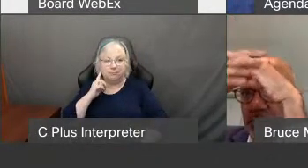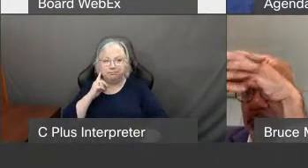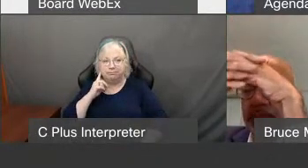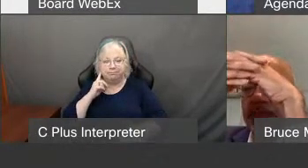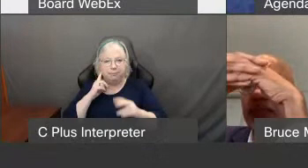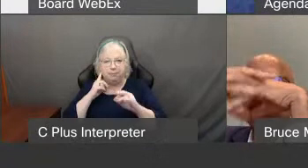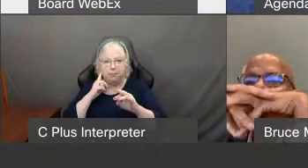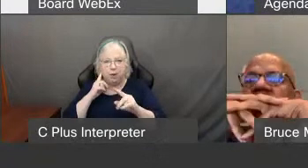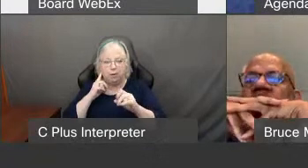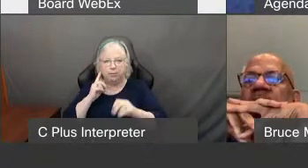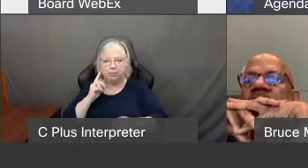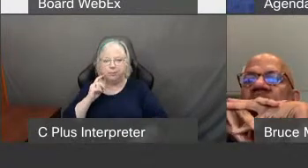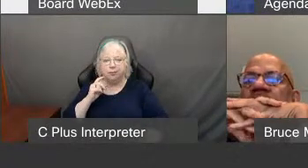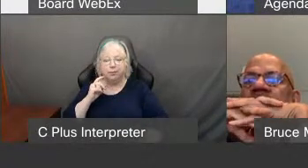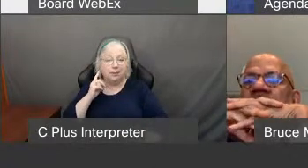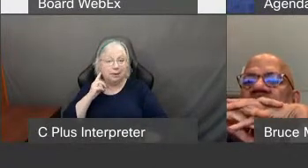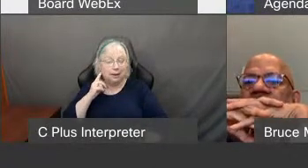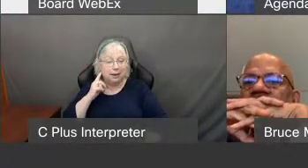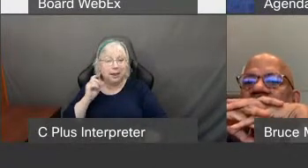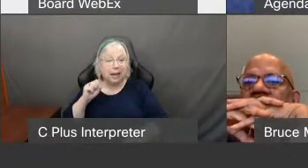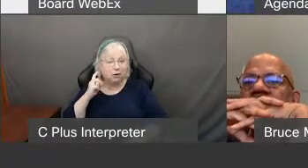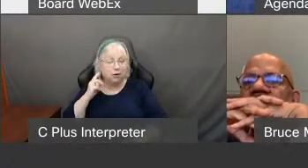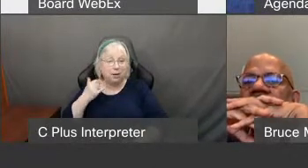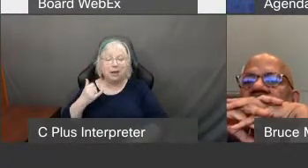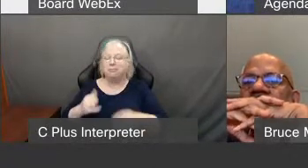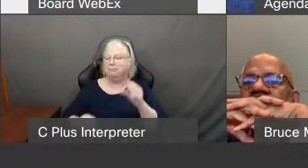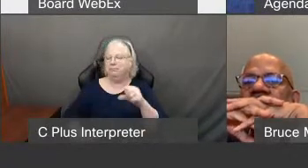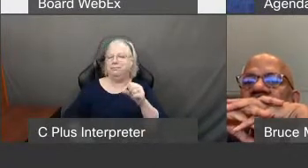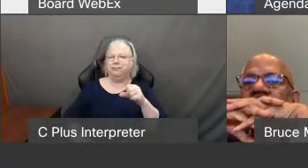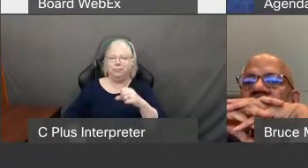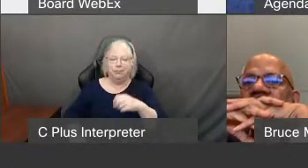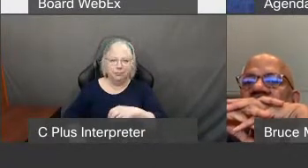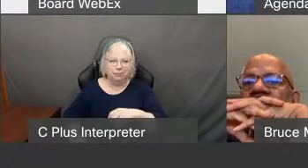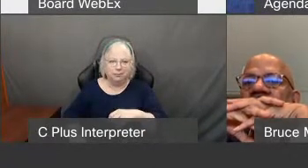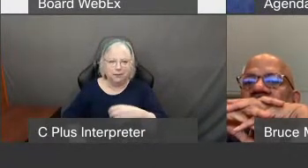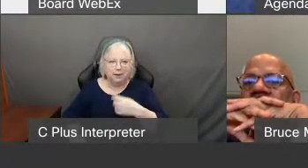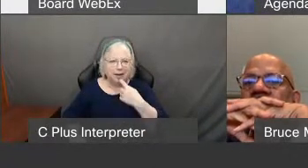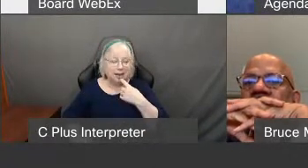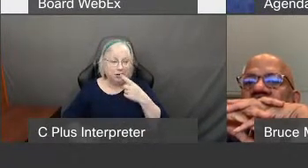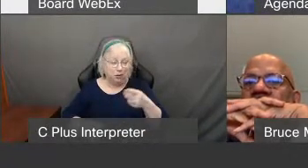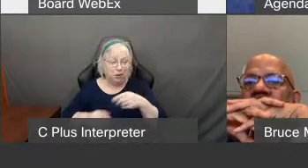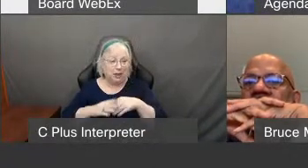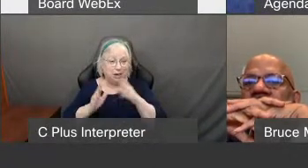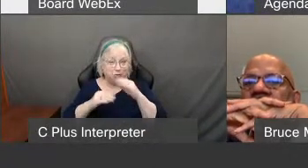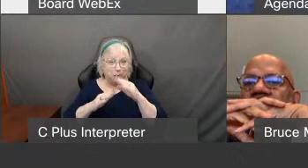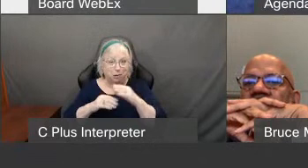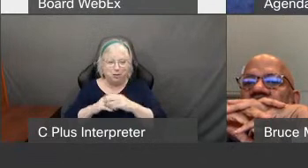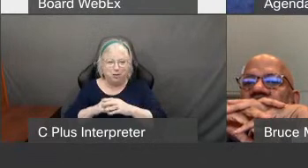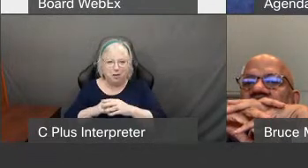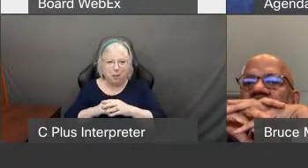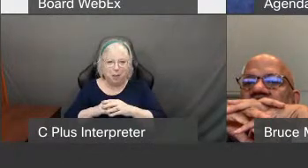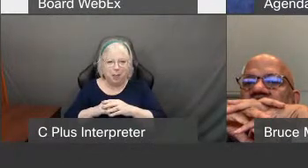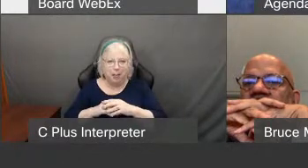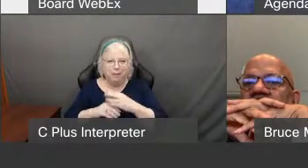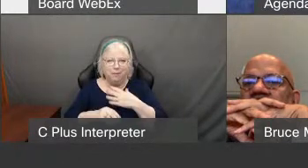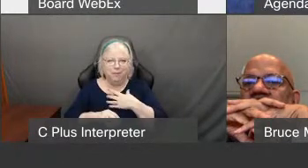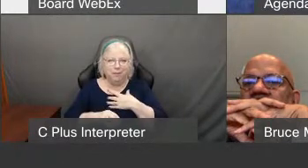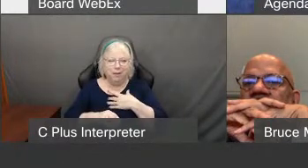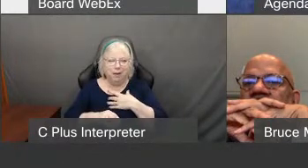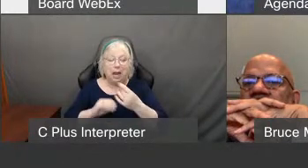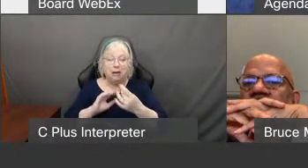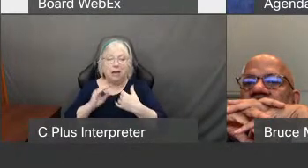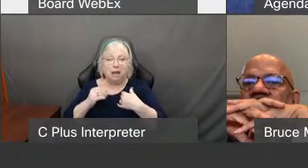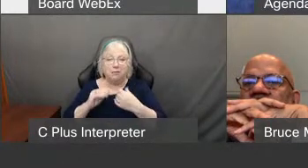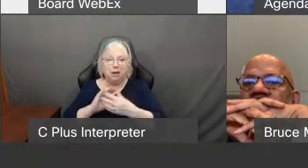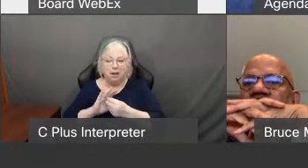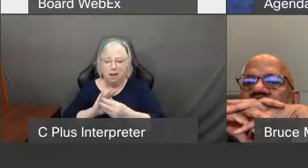Director Hendricks. You hear me? Yeah, I can hear you now. I said you're going to get in trouble. Yes, ma'am. I'd like to have a copy of what